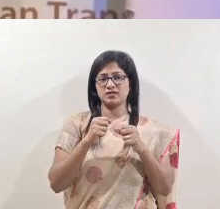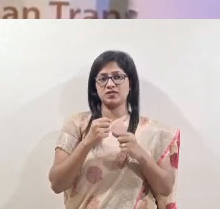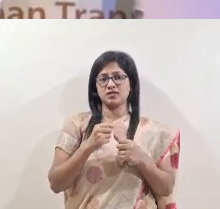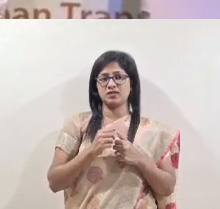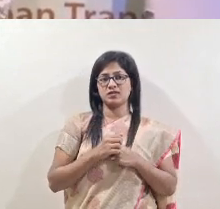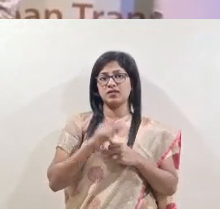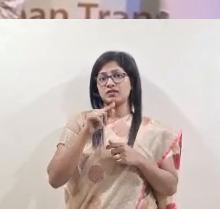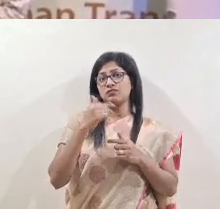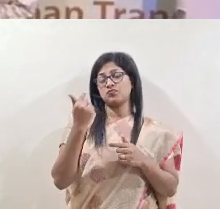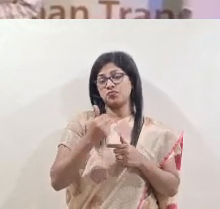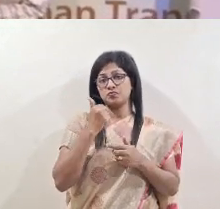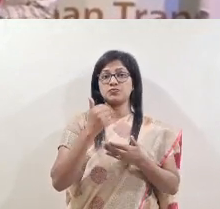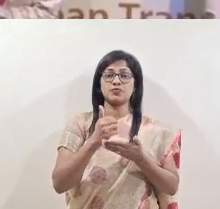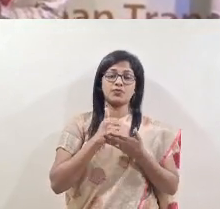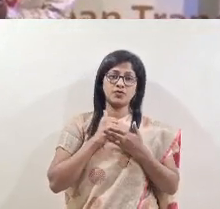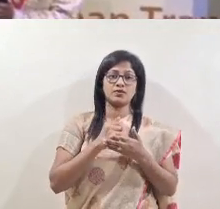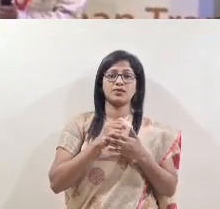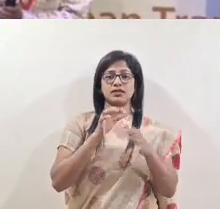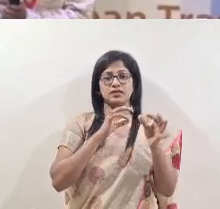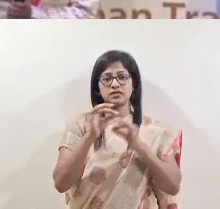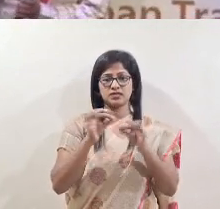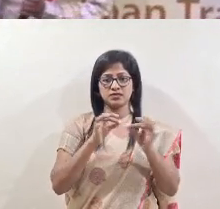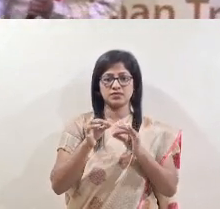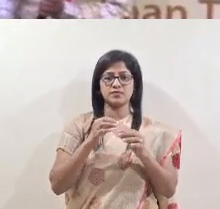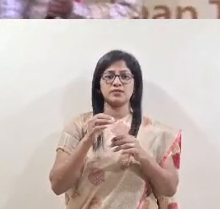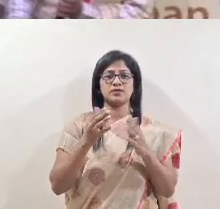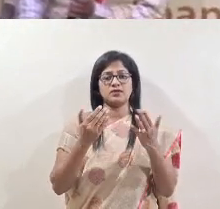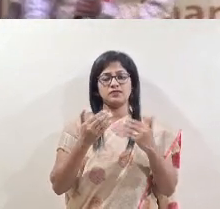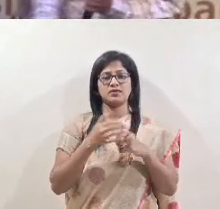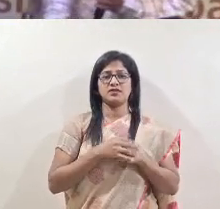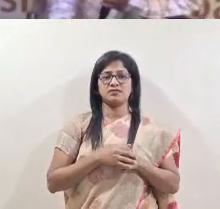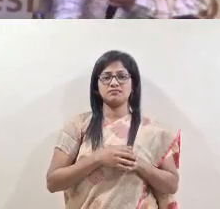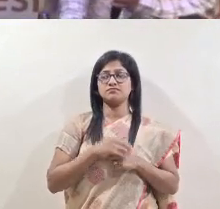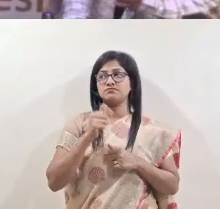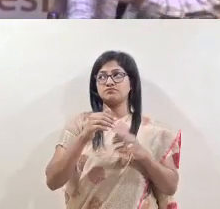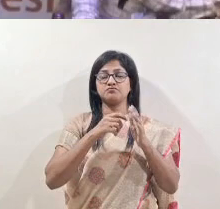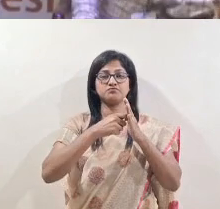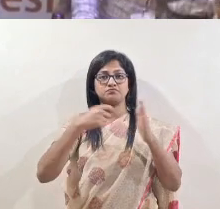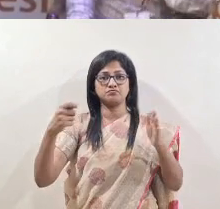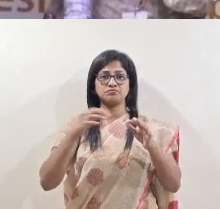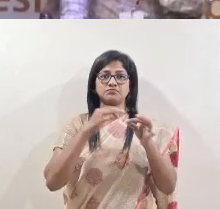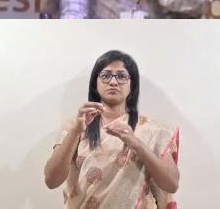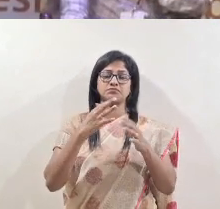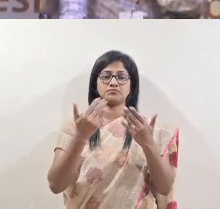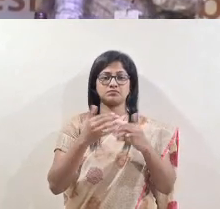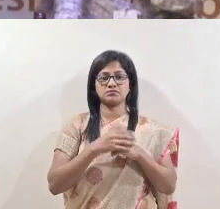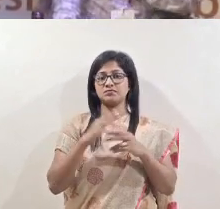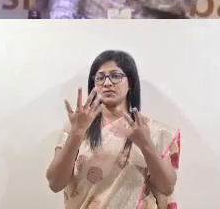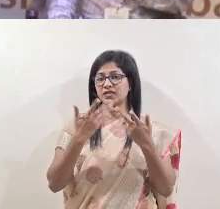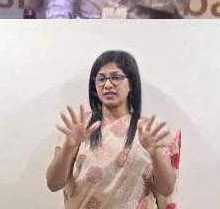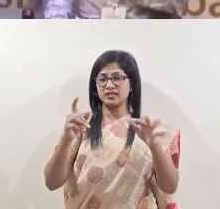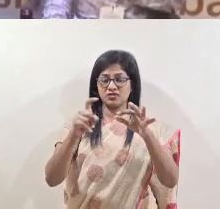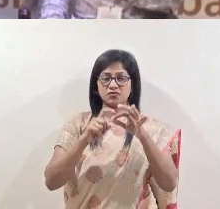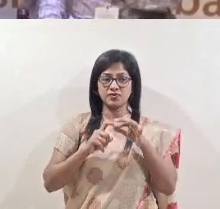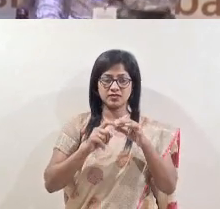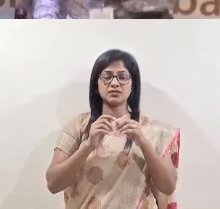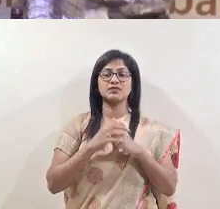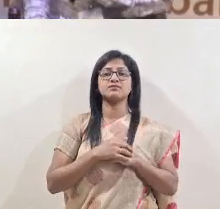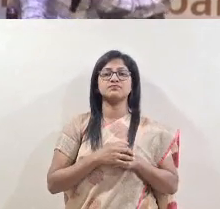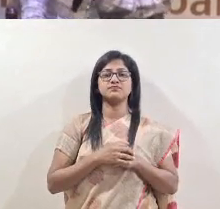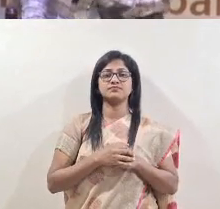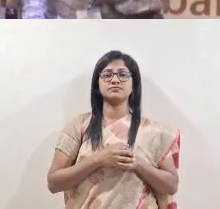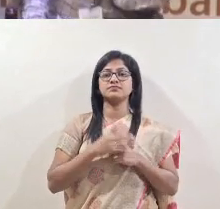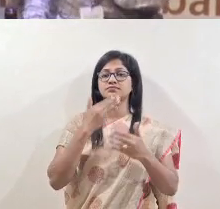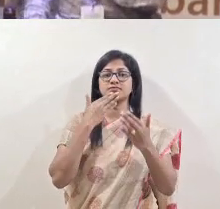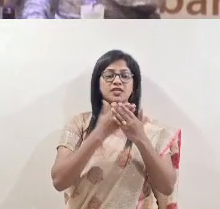very much helpful, and it can explain the variability up to a good extent. Any other questions? Thank